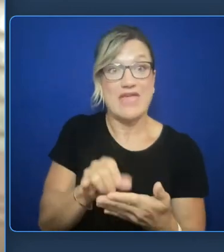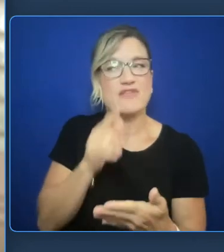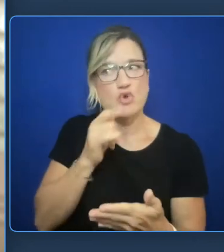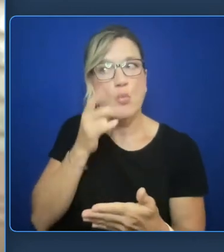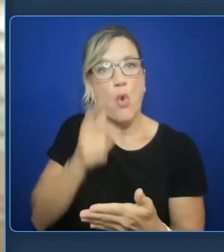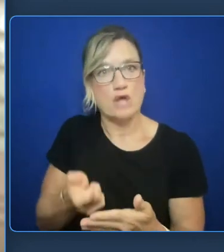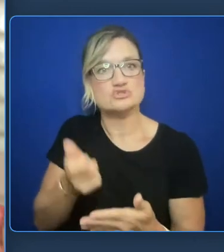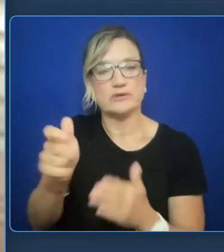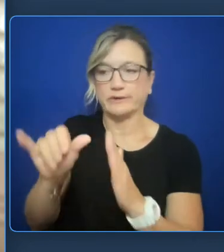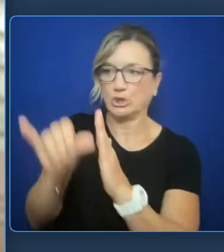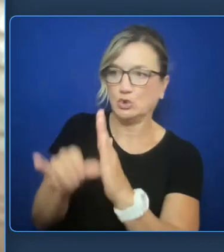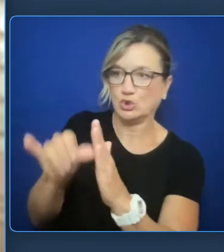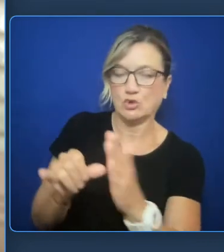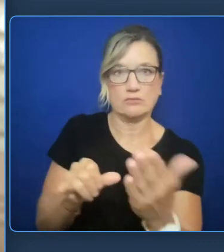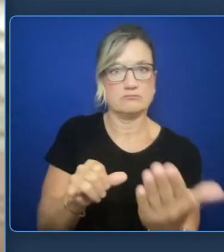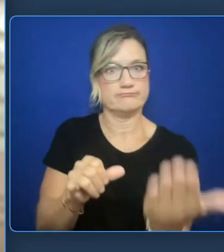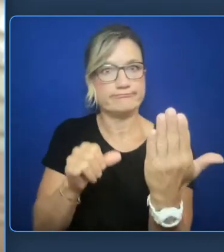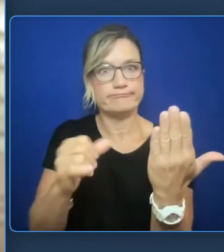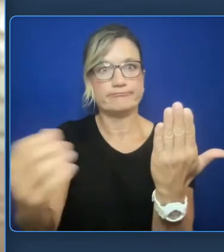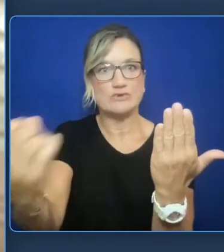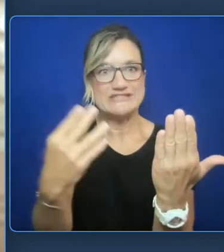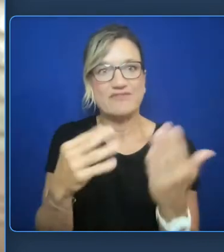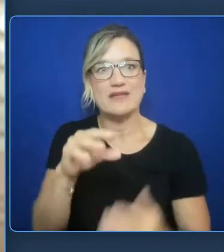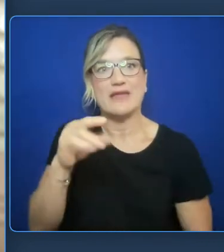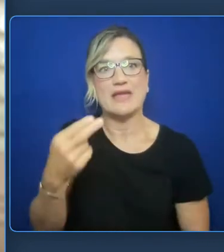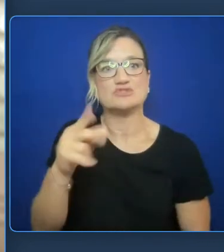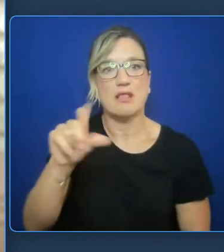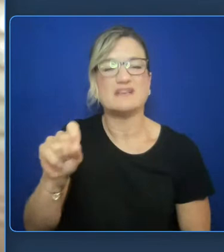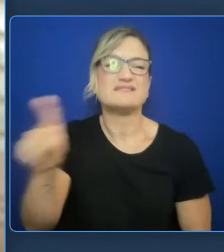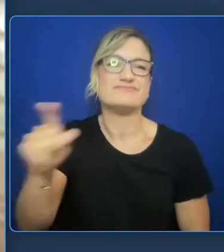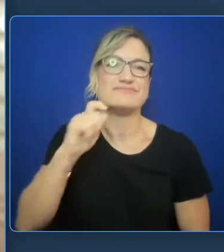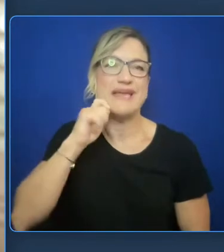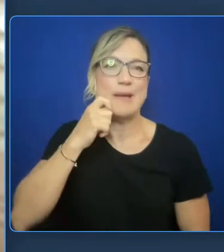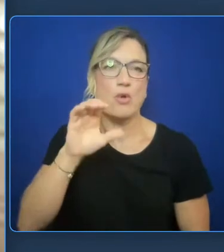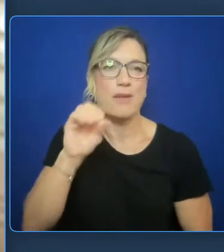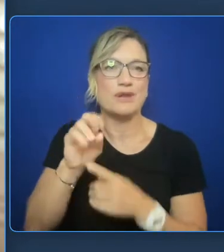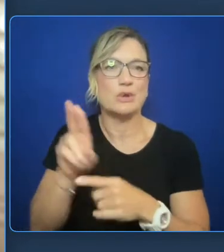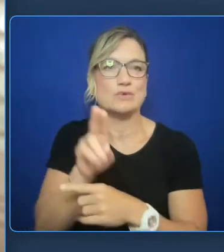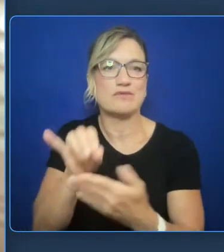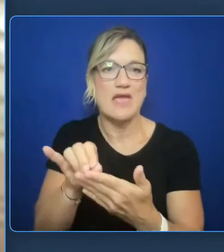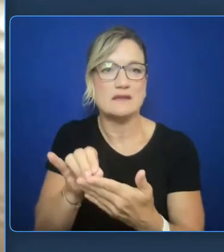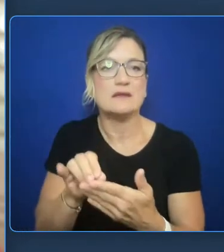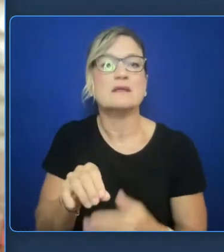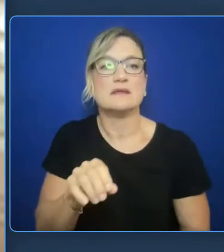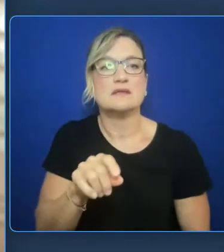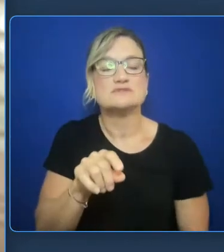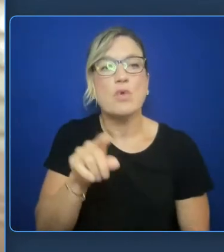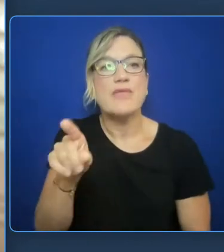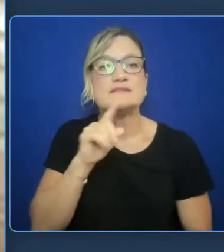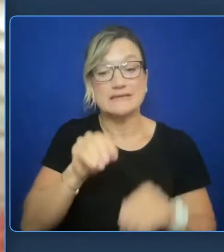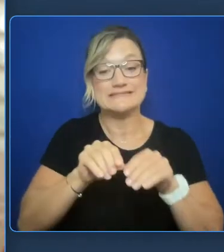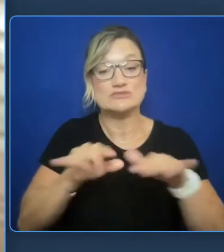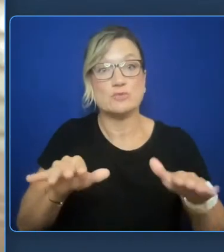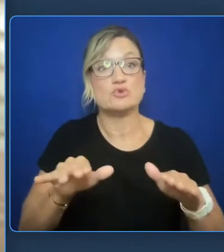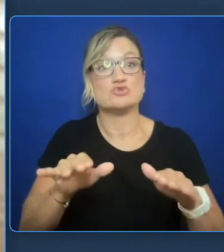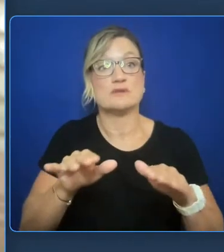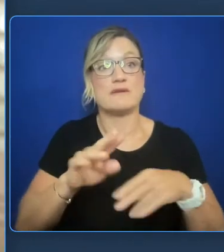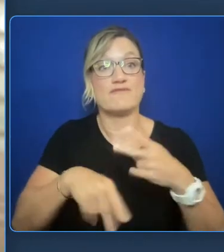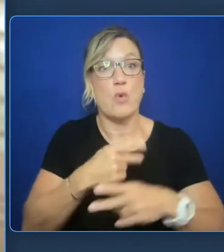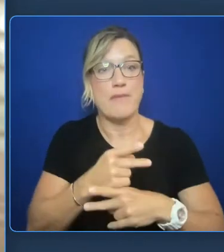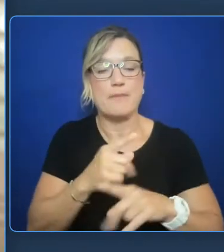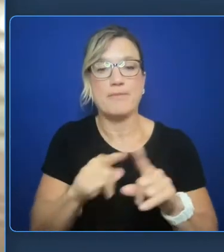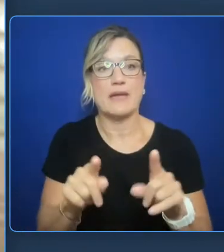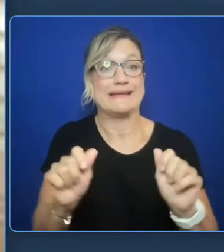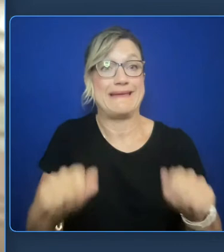this on YouTube, you're receiving it via HLS, and that's Apple's format. And so HLS and Dash are distribution formats,